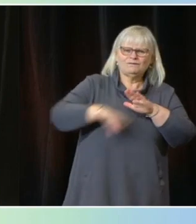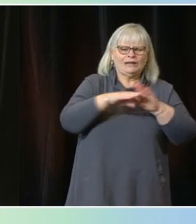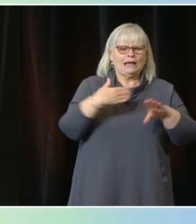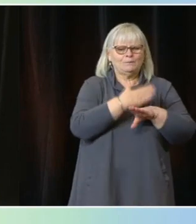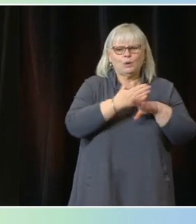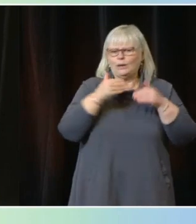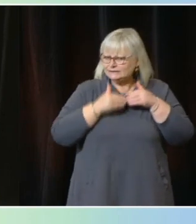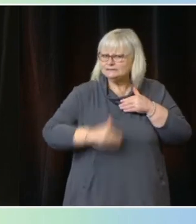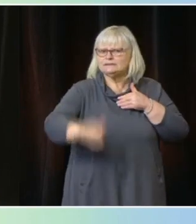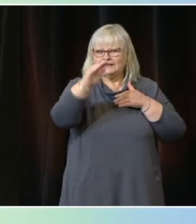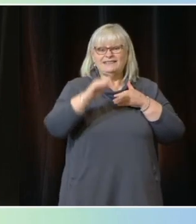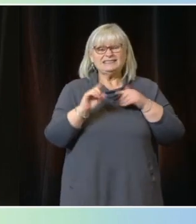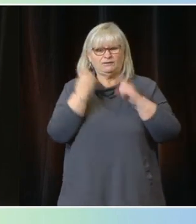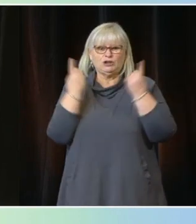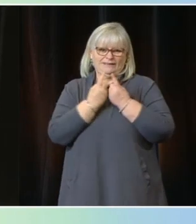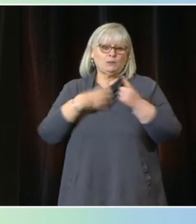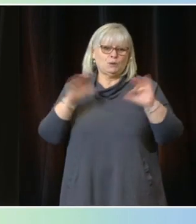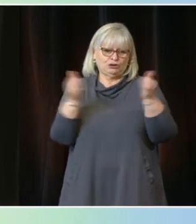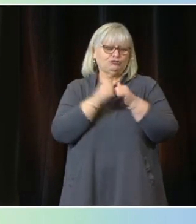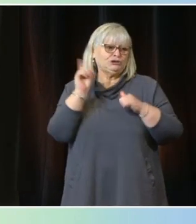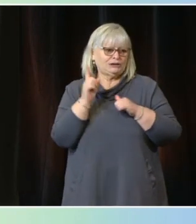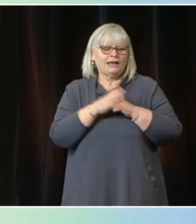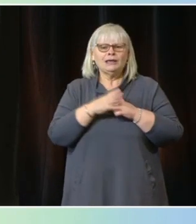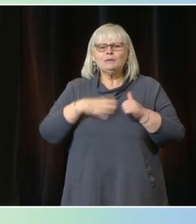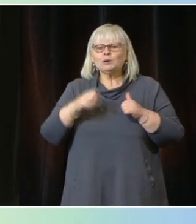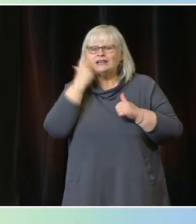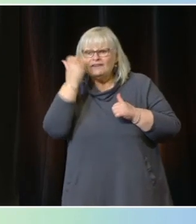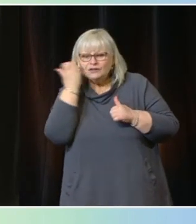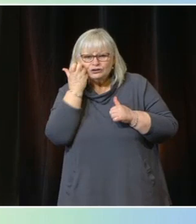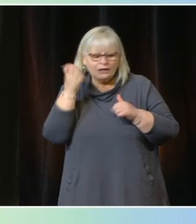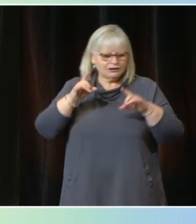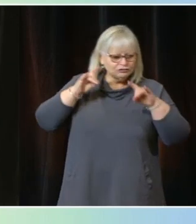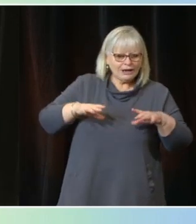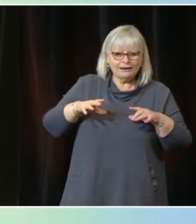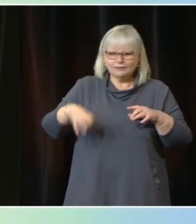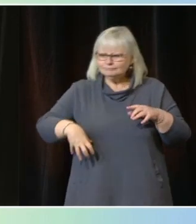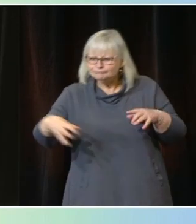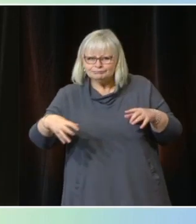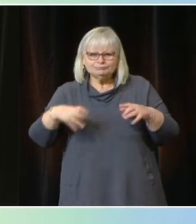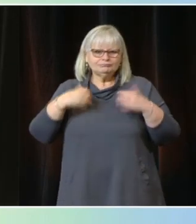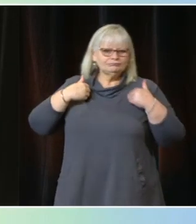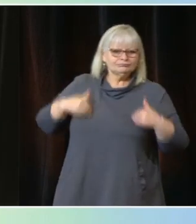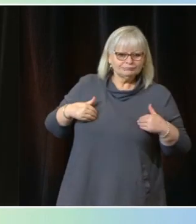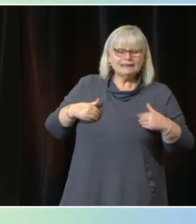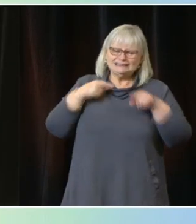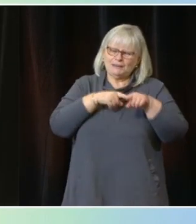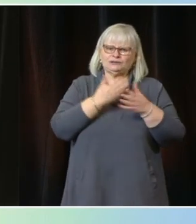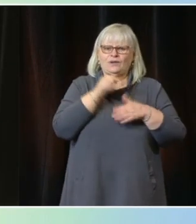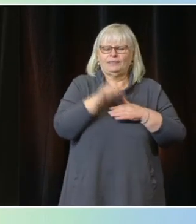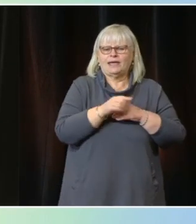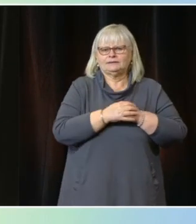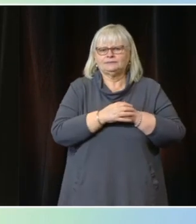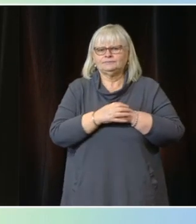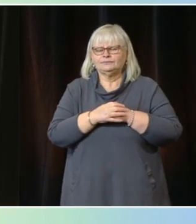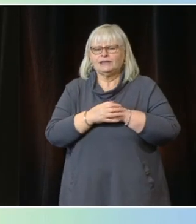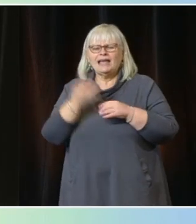that we agree here today because our future prosperity in such a large part depends on them last year's